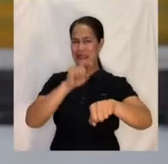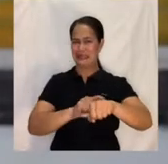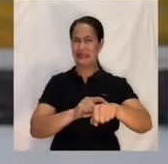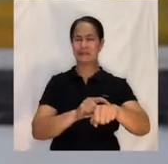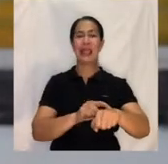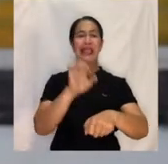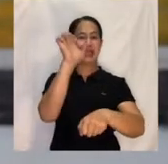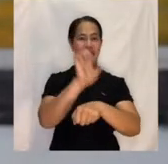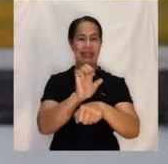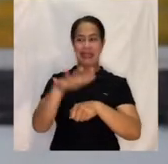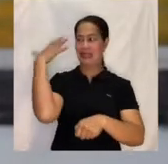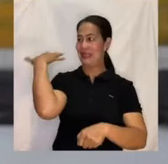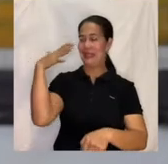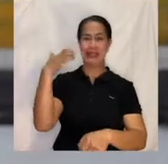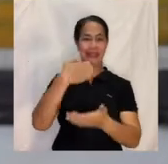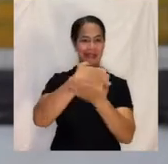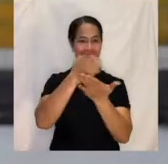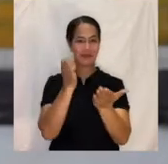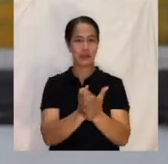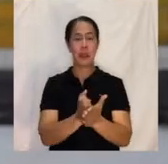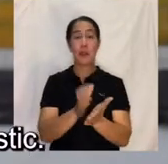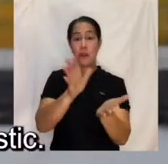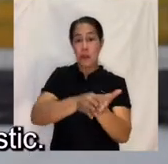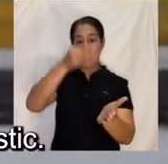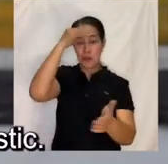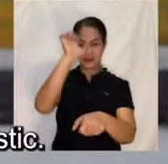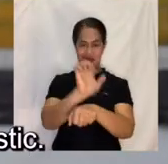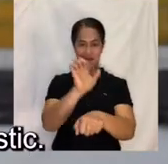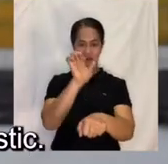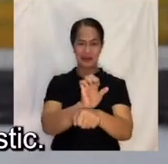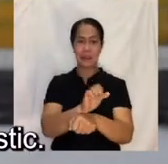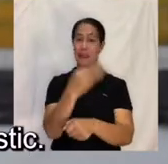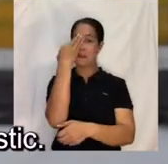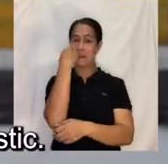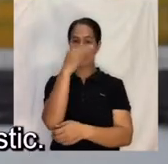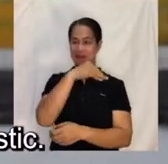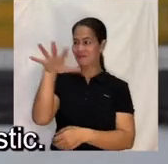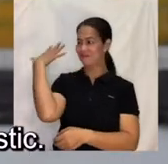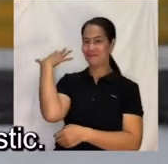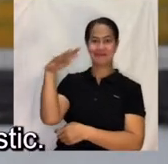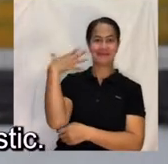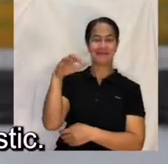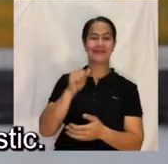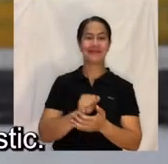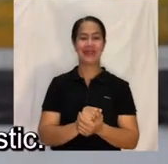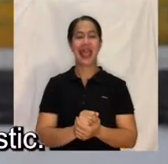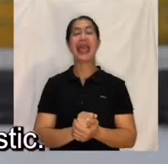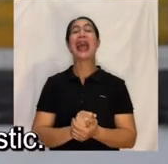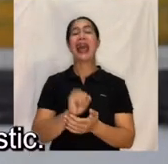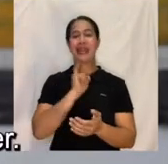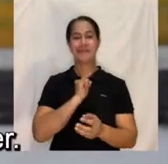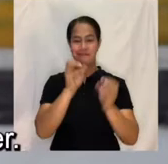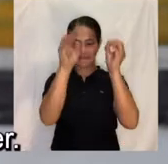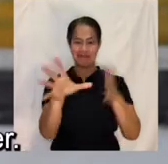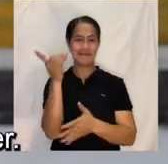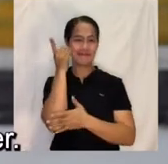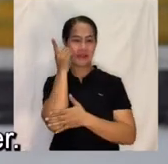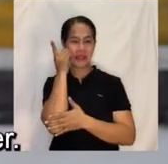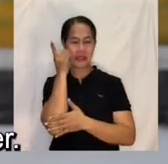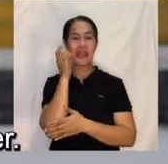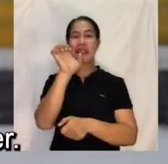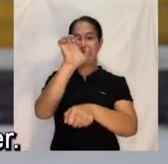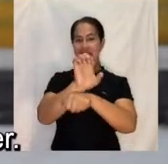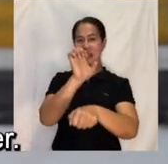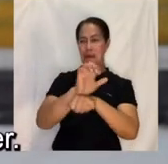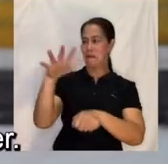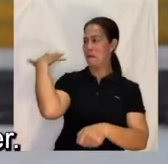It's time for another English Testy episode, where learning English is always fun and fantastic. I am Teacher